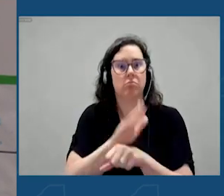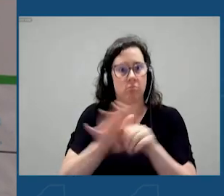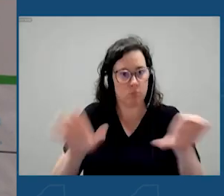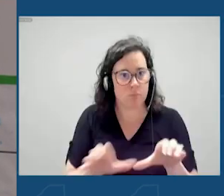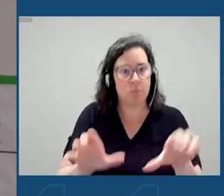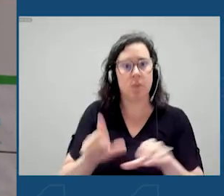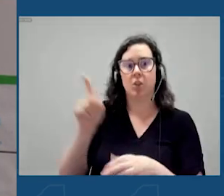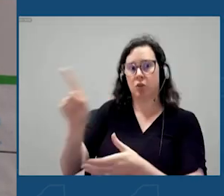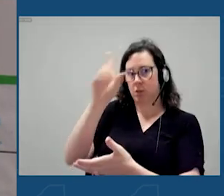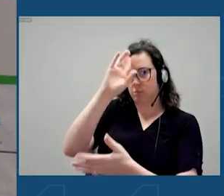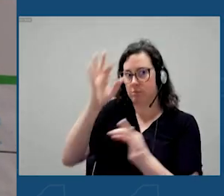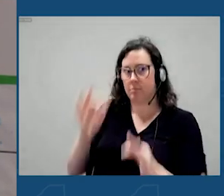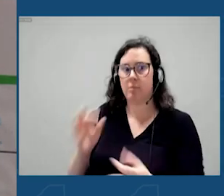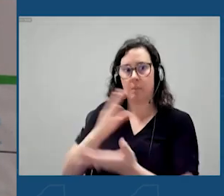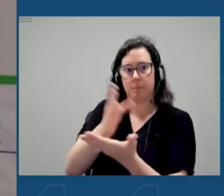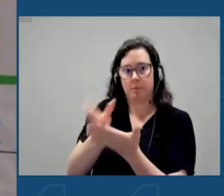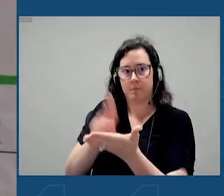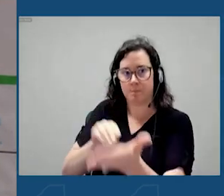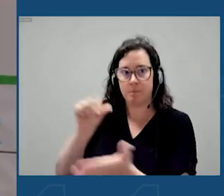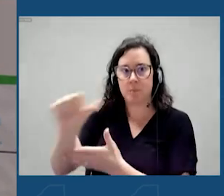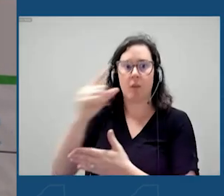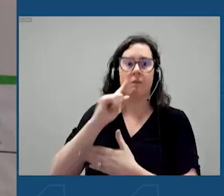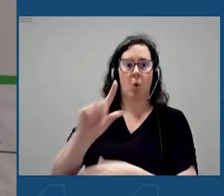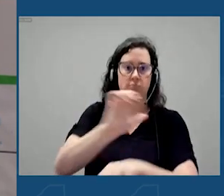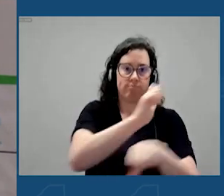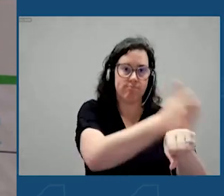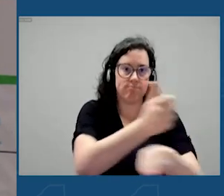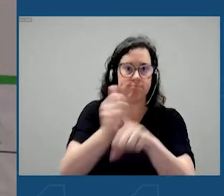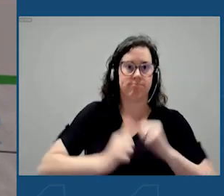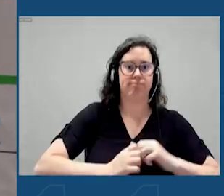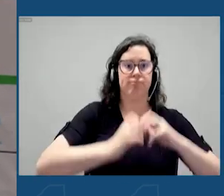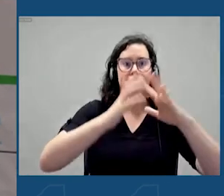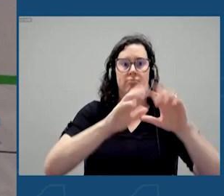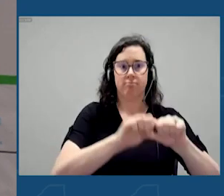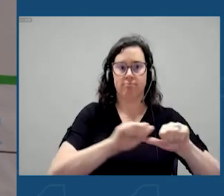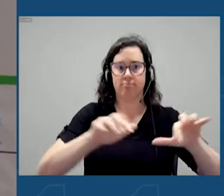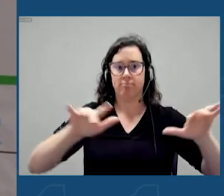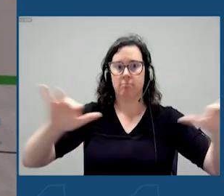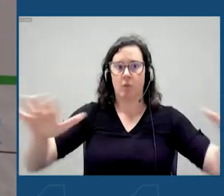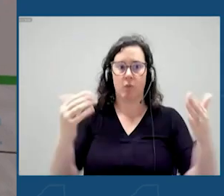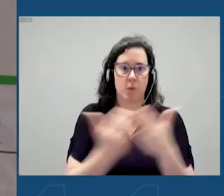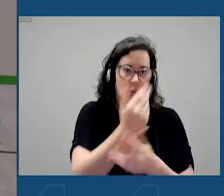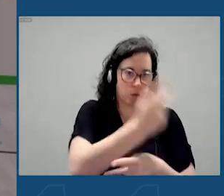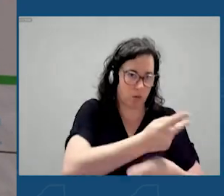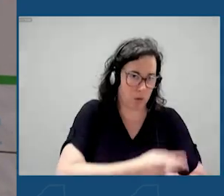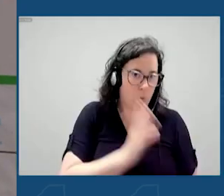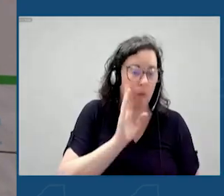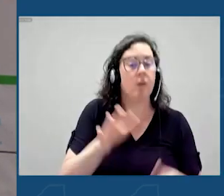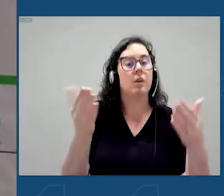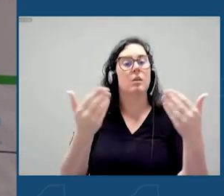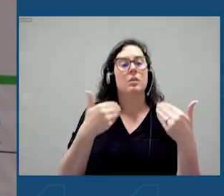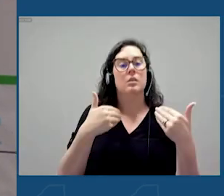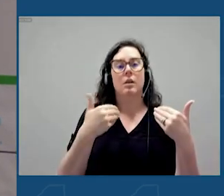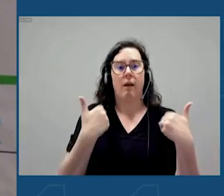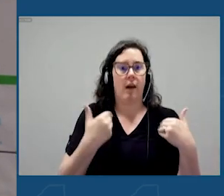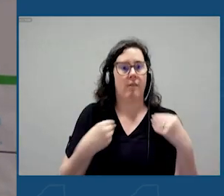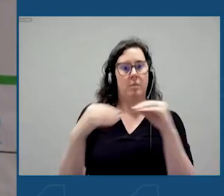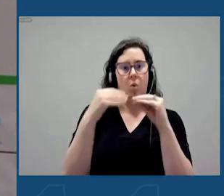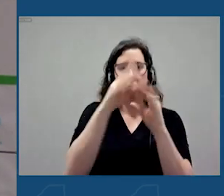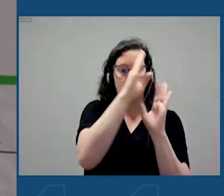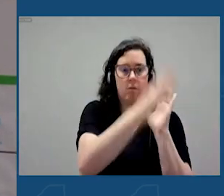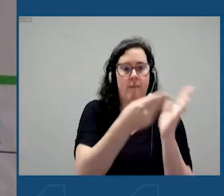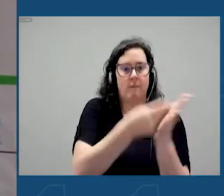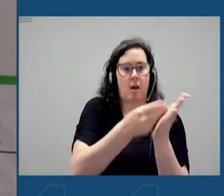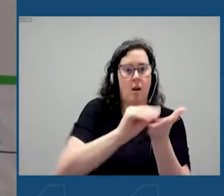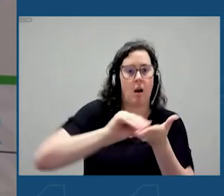be administered and distributed for the creation and expansion of new child care capacity, increasing direct funding to support